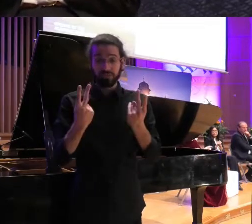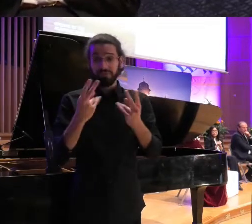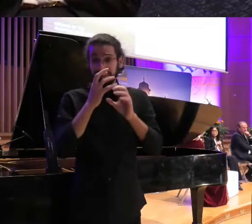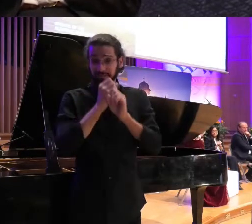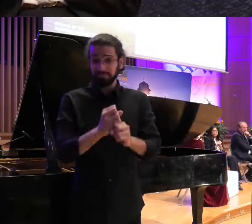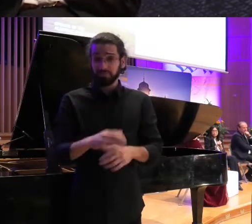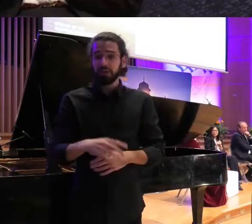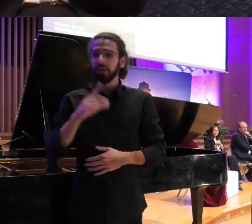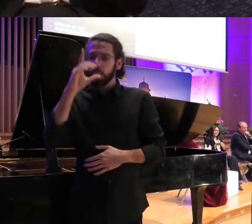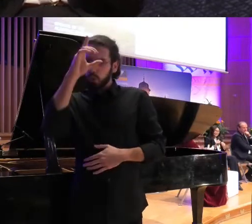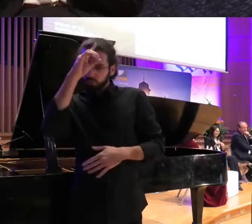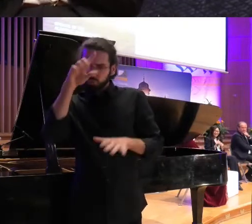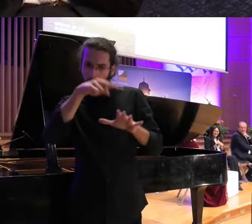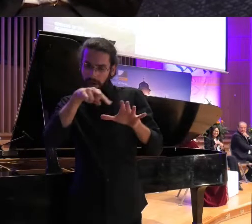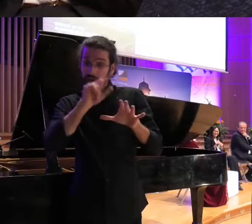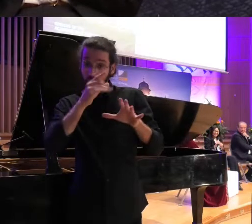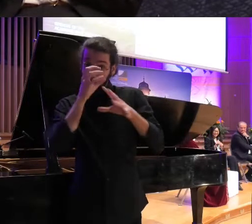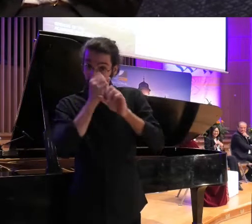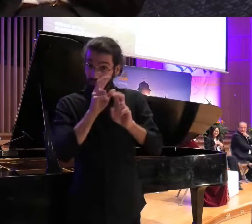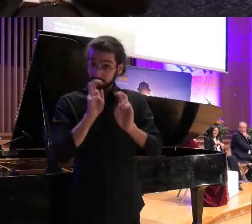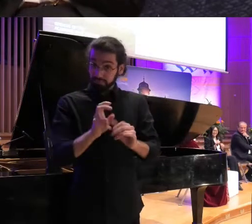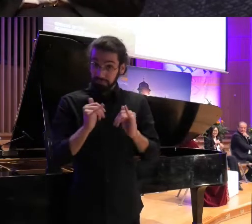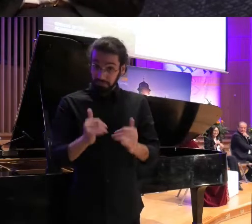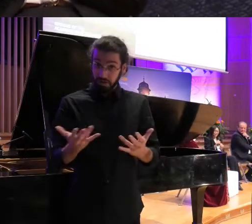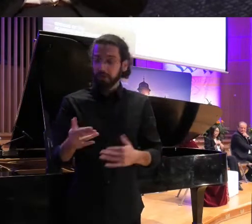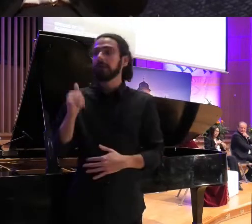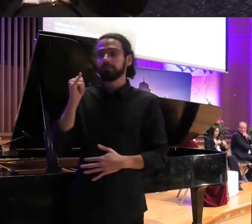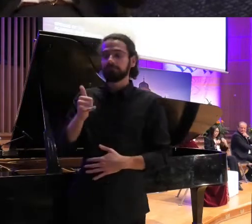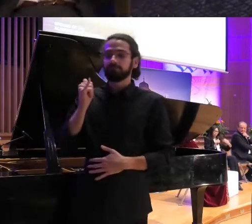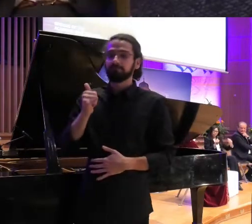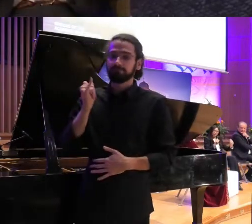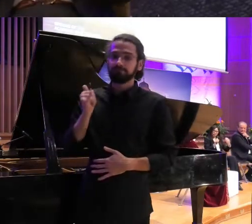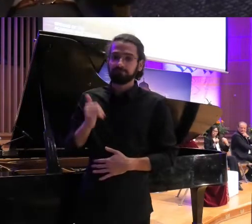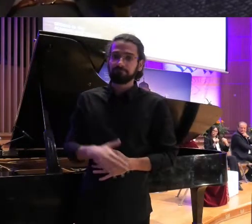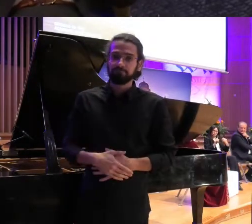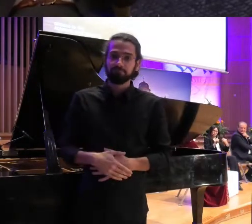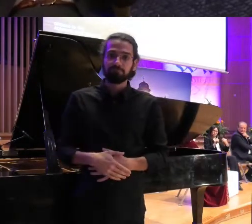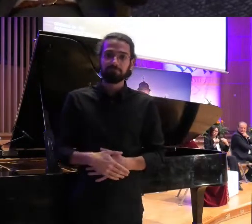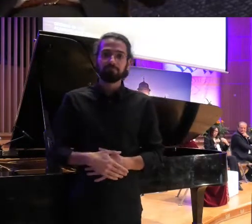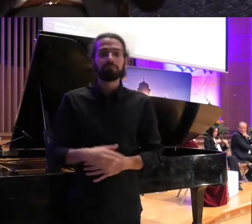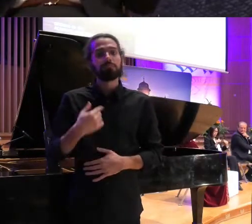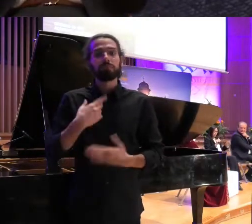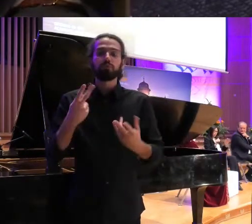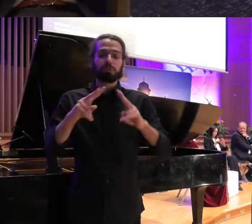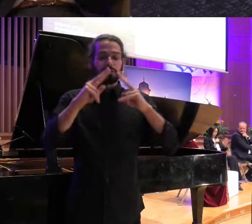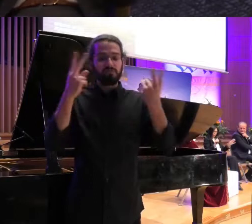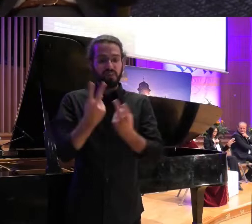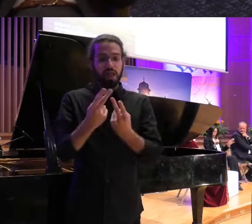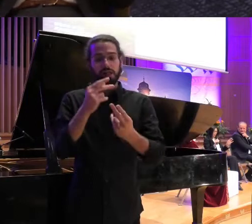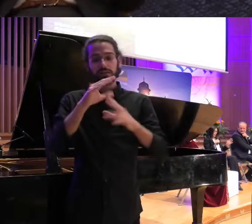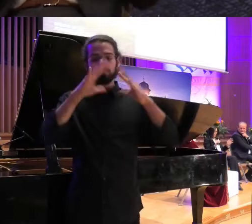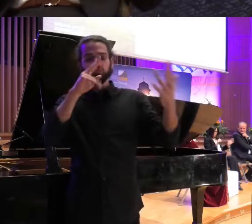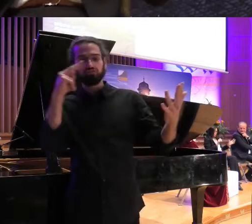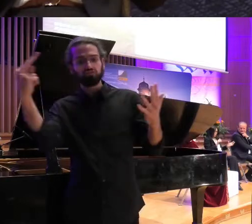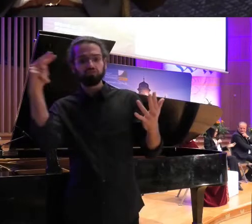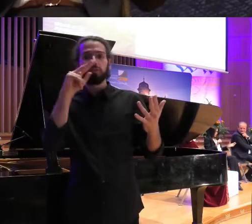into Germany? So is that also something which... Yes. Yeah, okay. We zoom in and zoom out. Yeah. So our research always